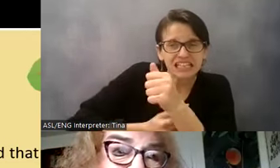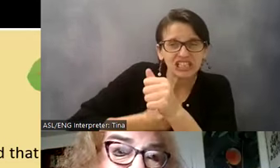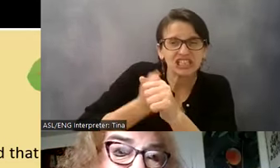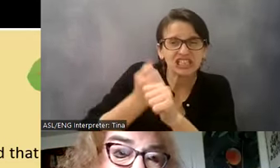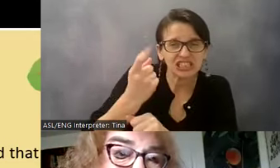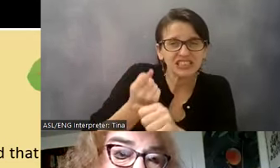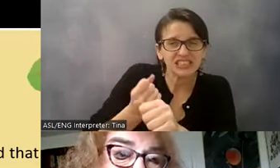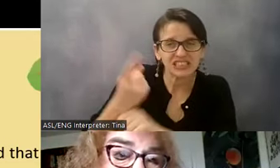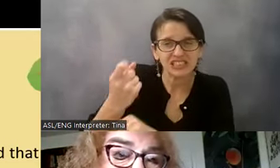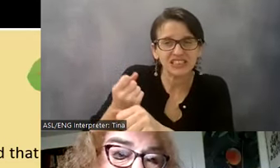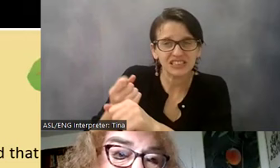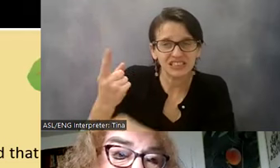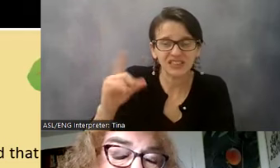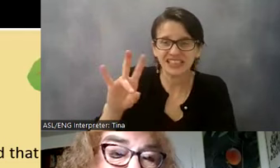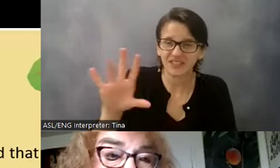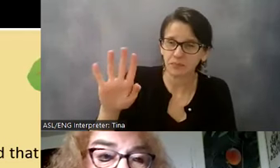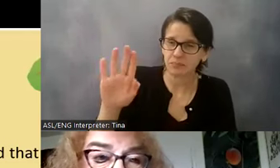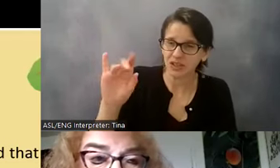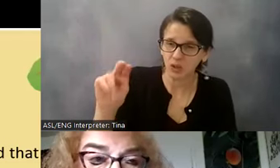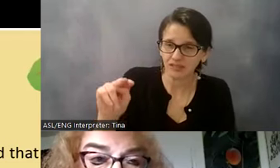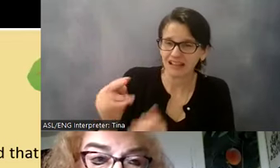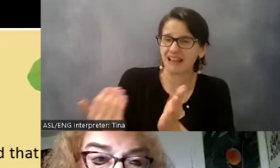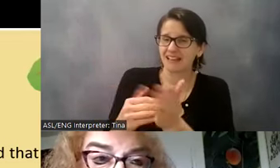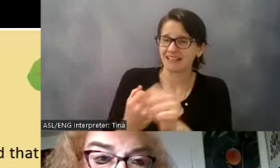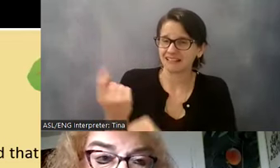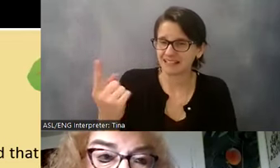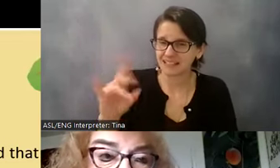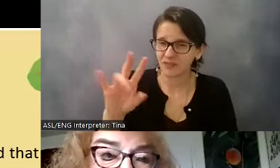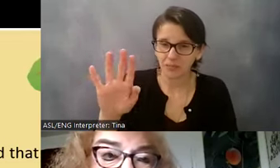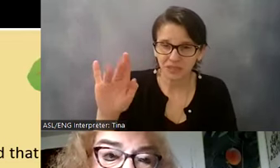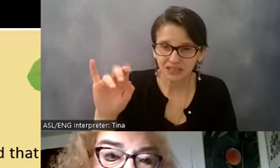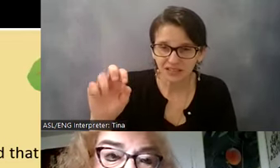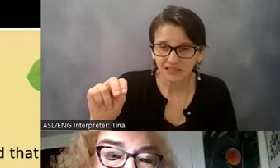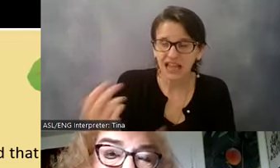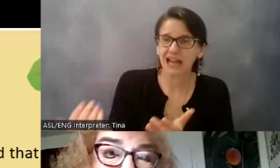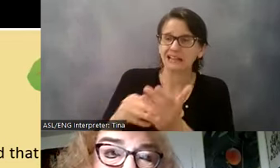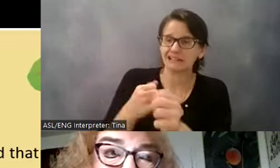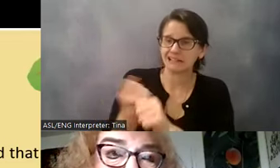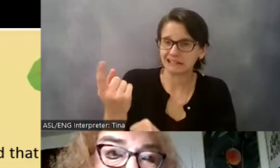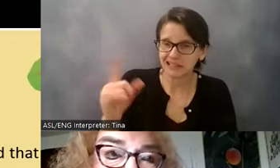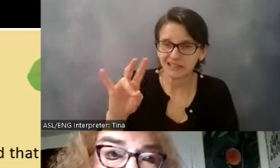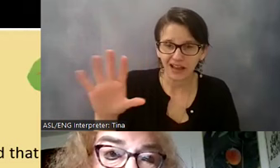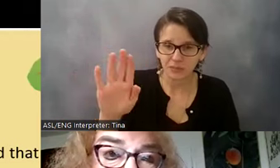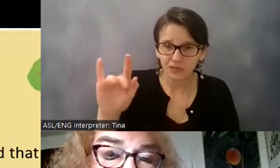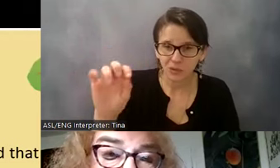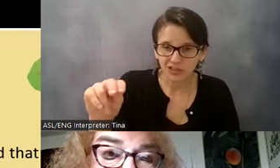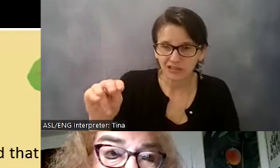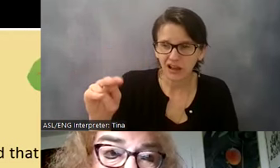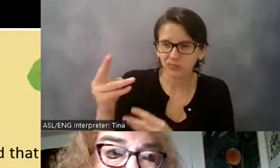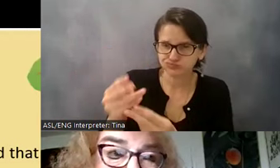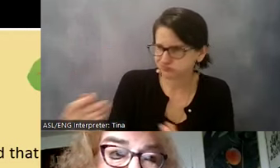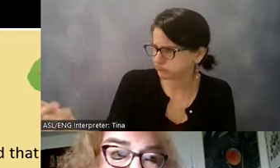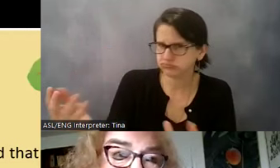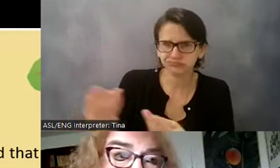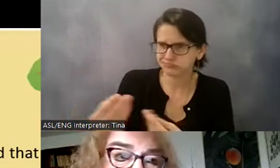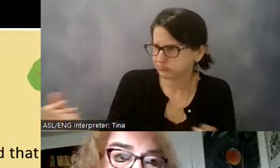That's adding up. Most of that soil in the United States, much of that ends up in the Gulf of Mexico, where it's